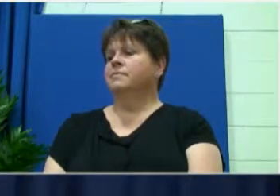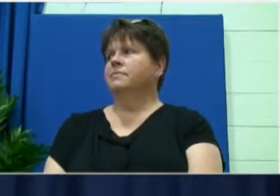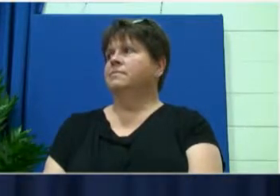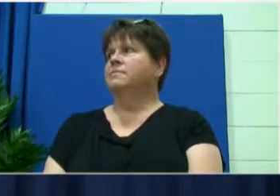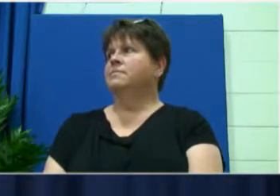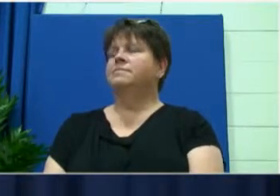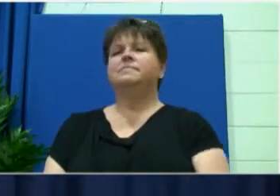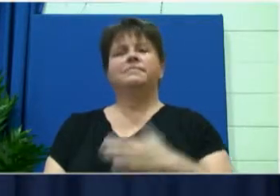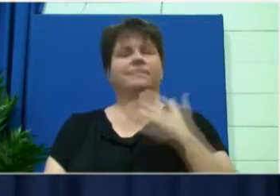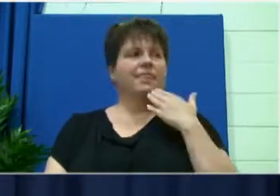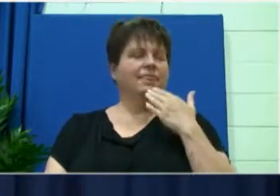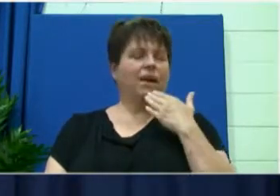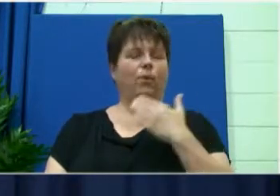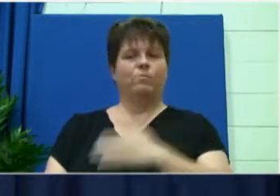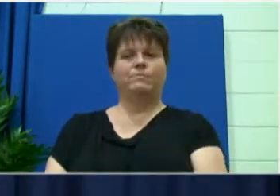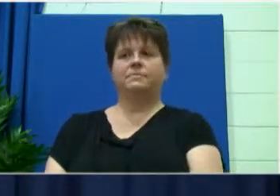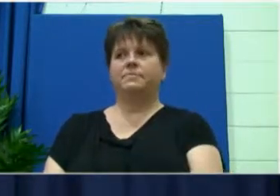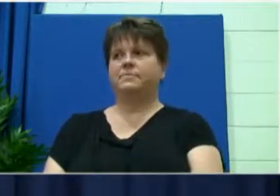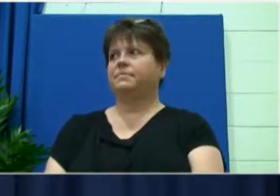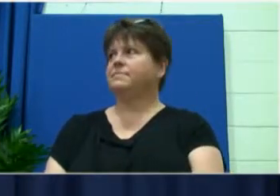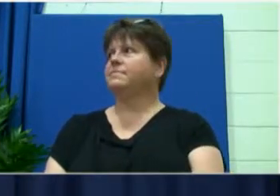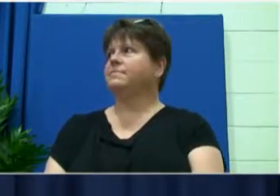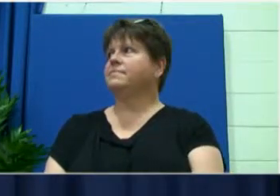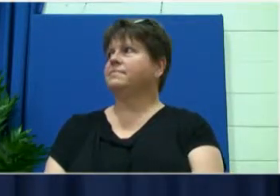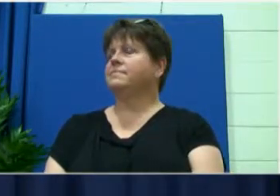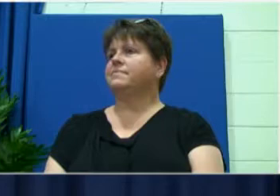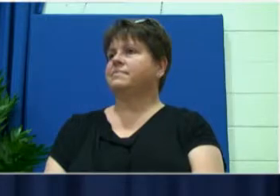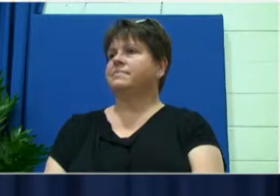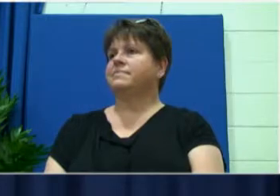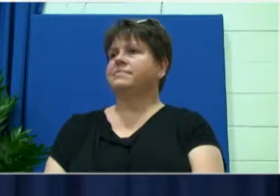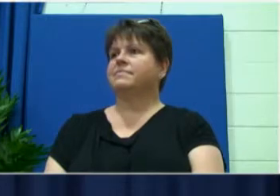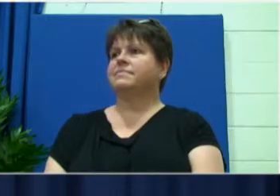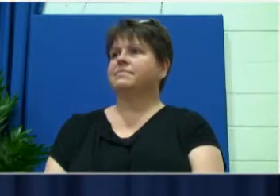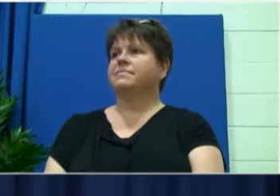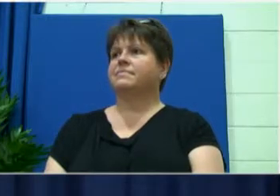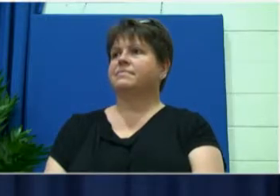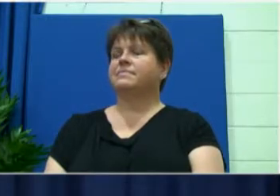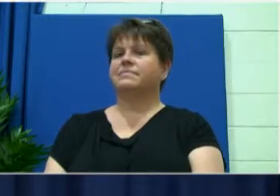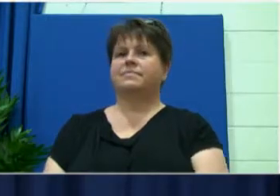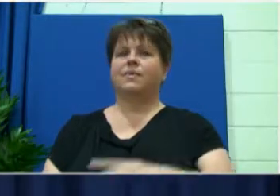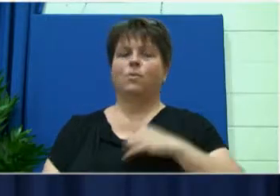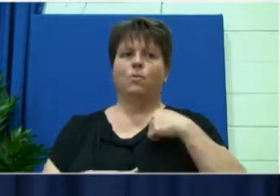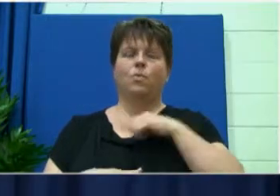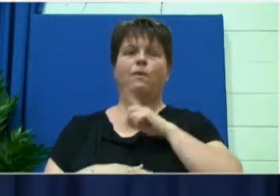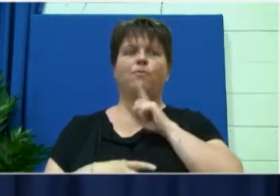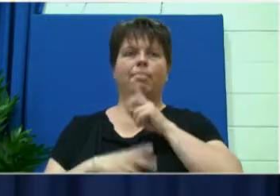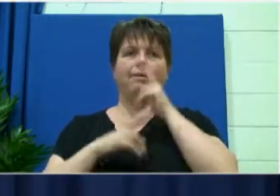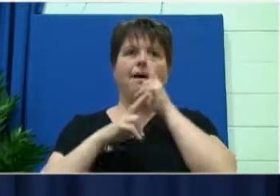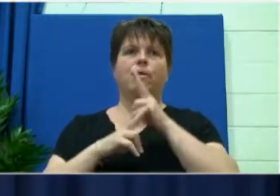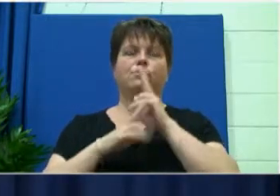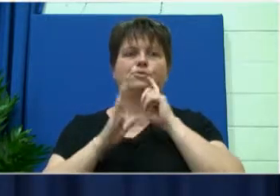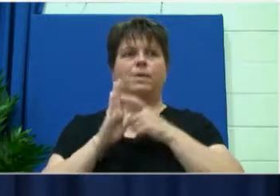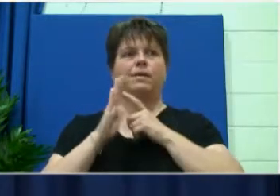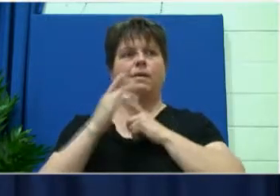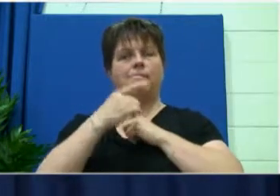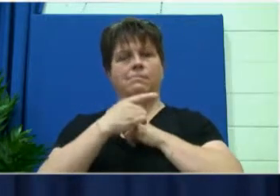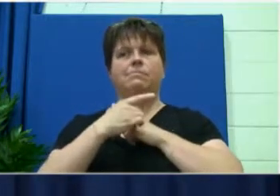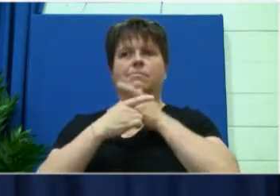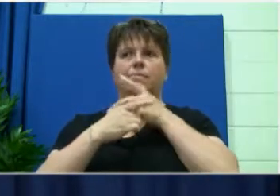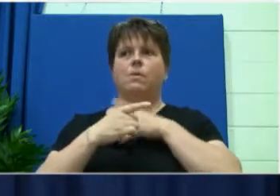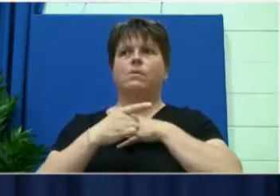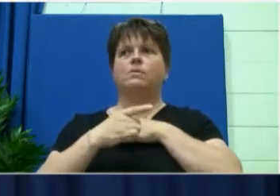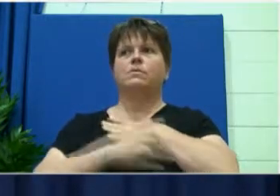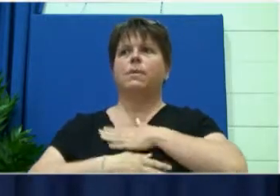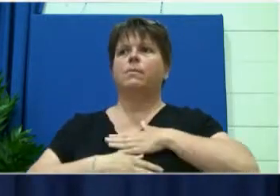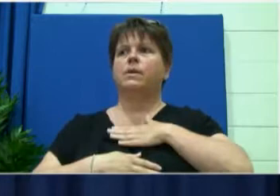Thank you, Professor Bodum, and how honored we are to be recognizing her. Now it is my pleasure to bring to the